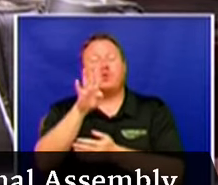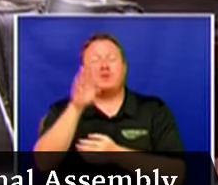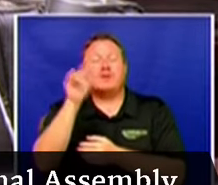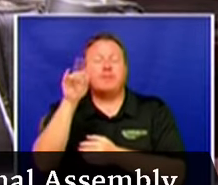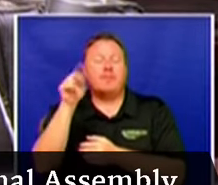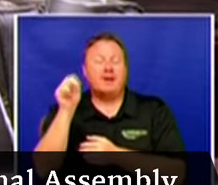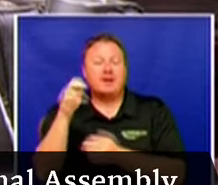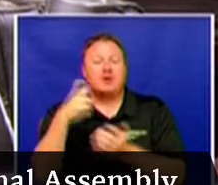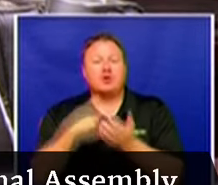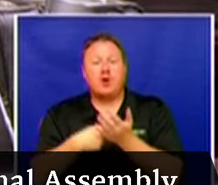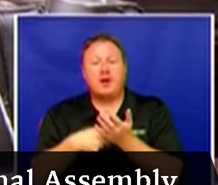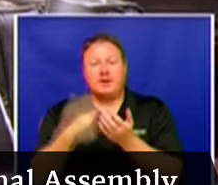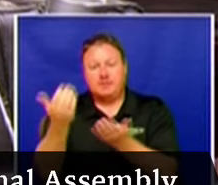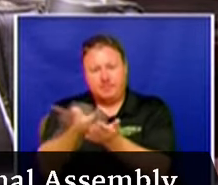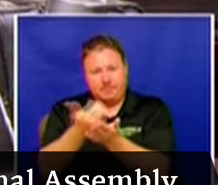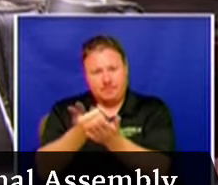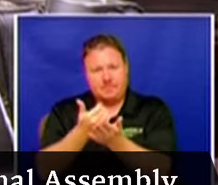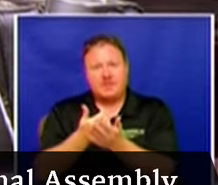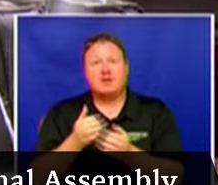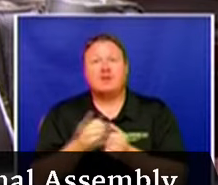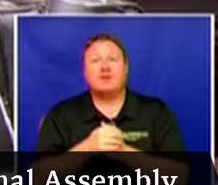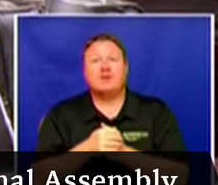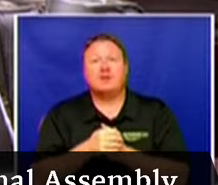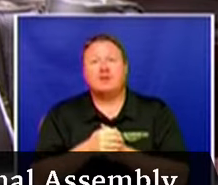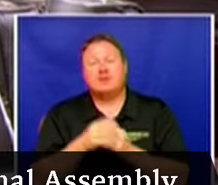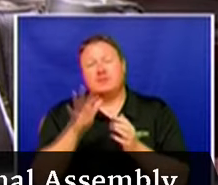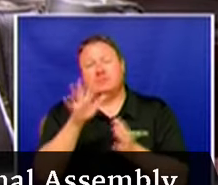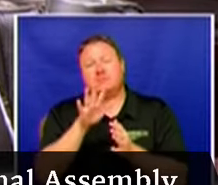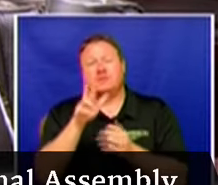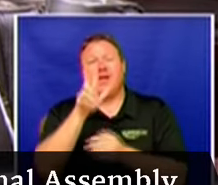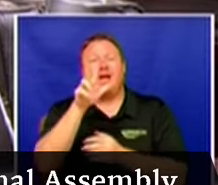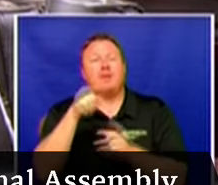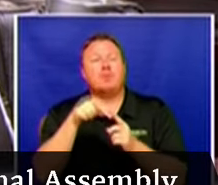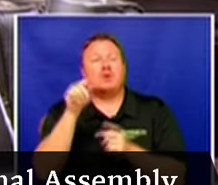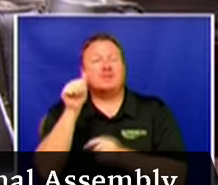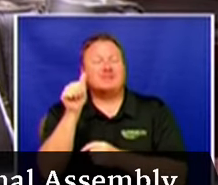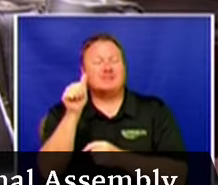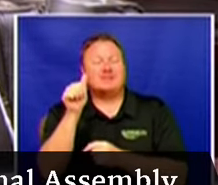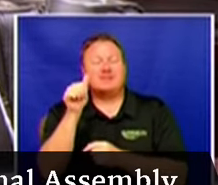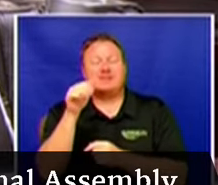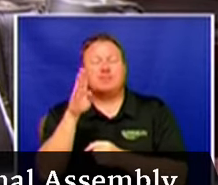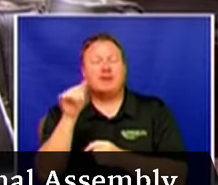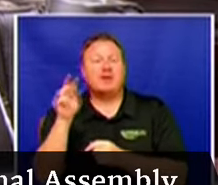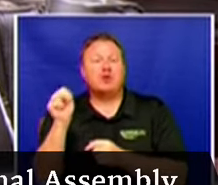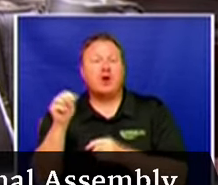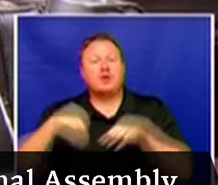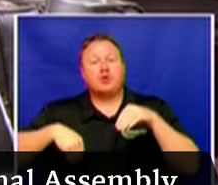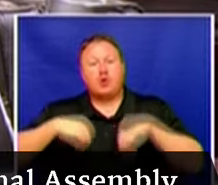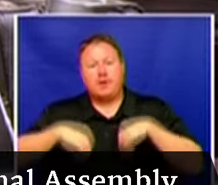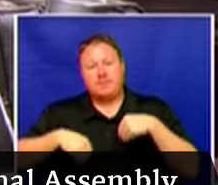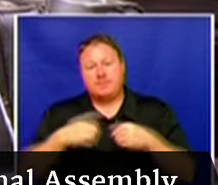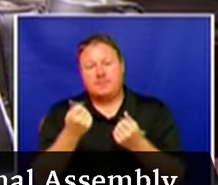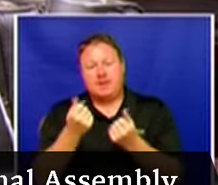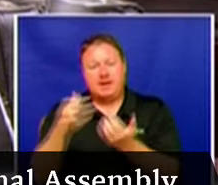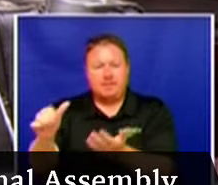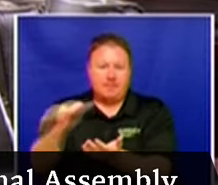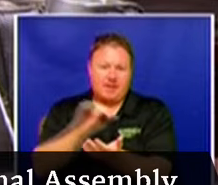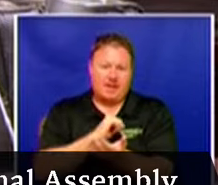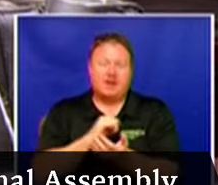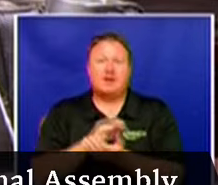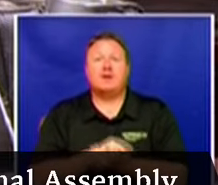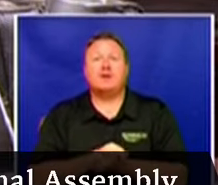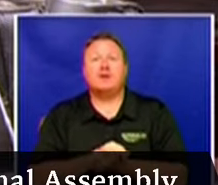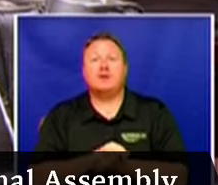capture related activities, and about 8.6 billion rands in corrupt proceeds has been returned to the state, and